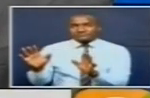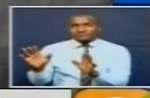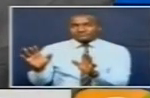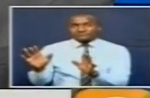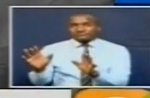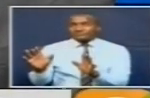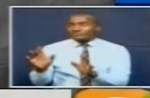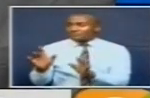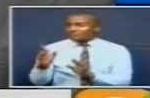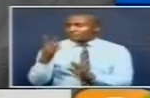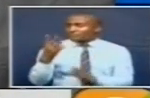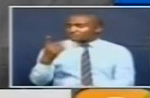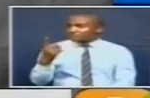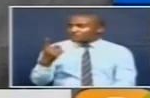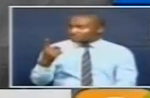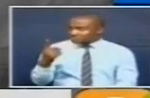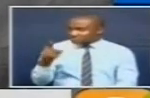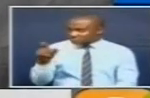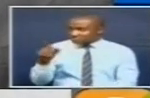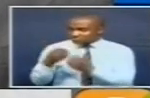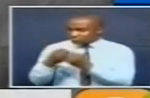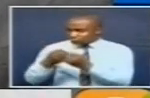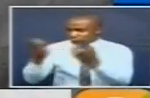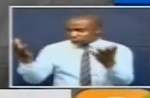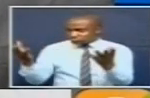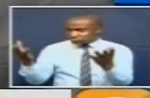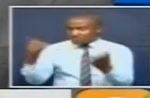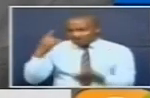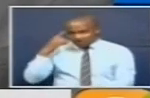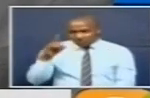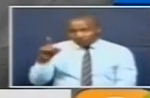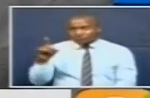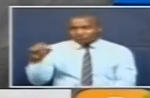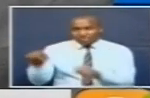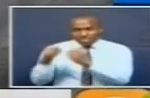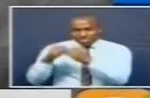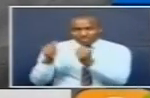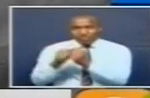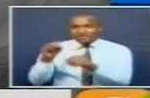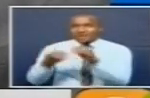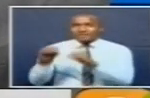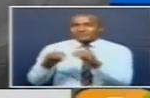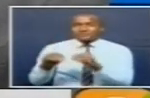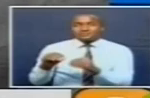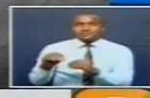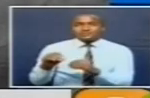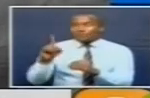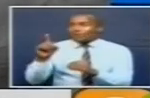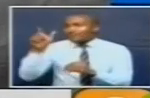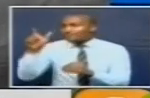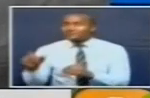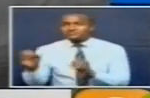polling stations distribution of kits. For you to be able to mess up with the election, I don't think we'd be interested in one voter. Okay.